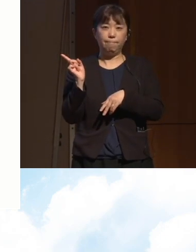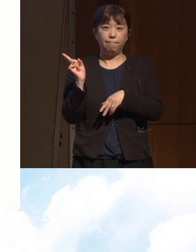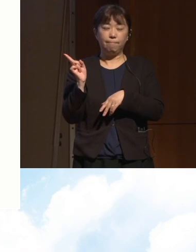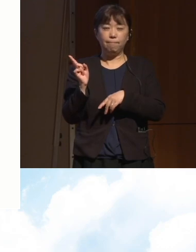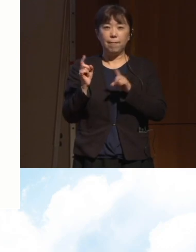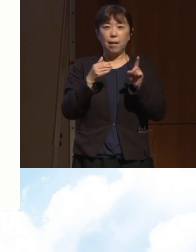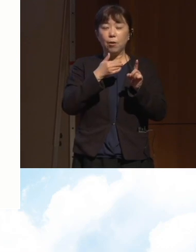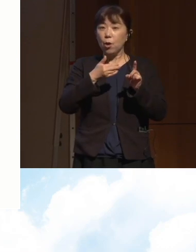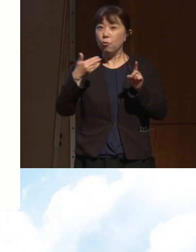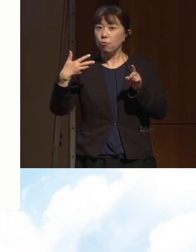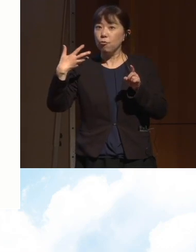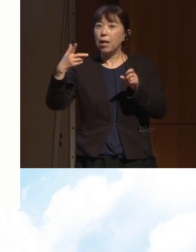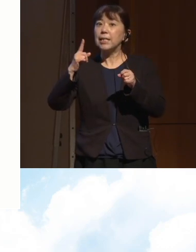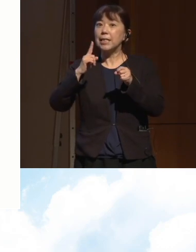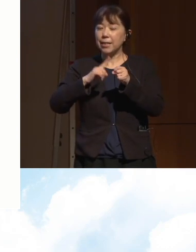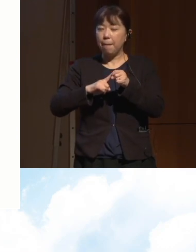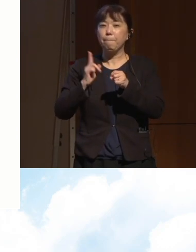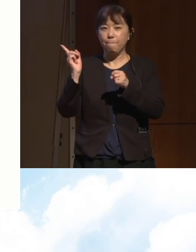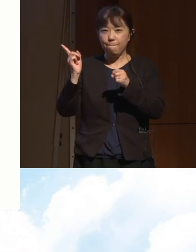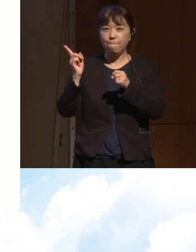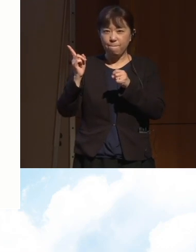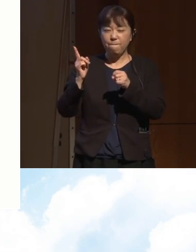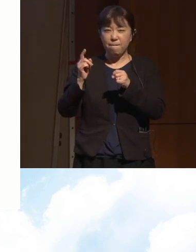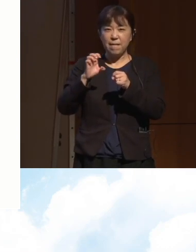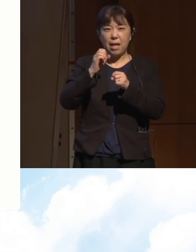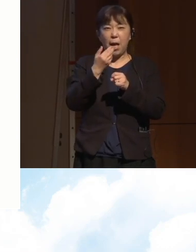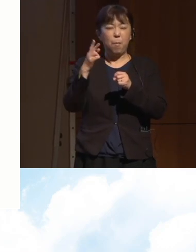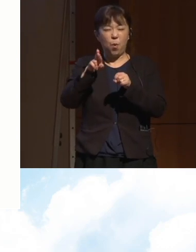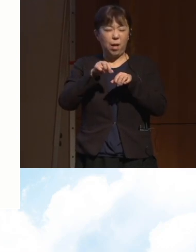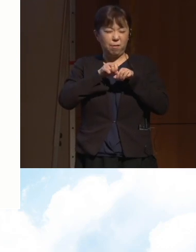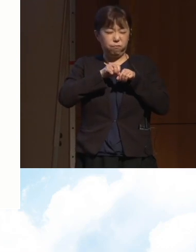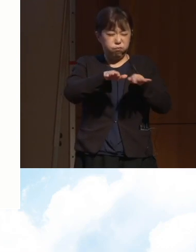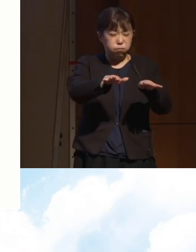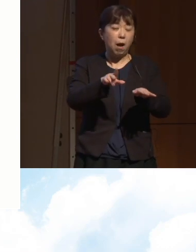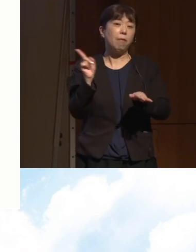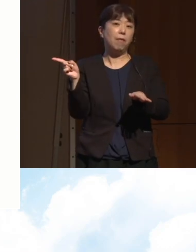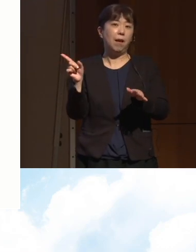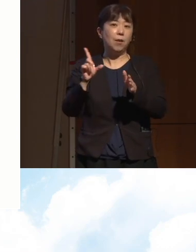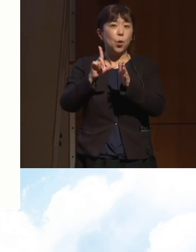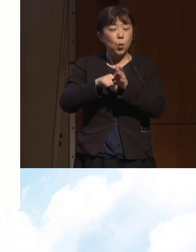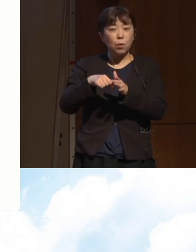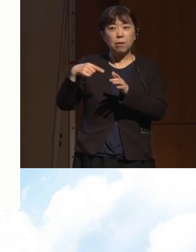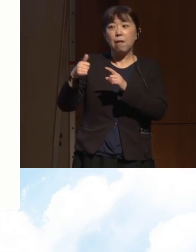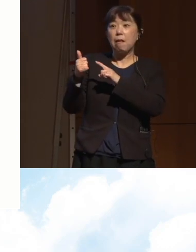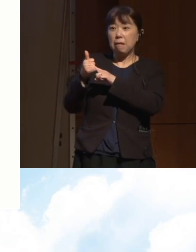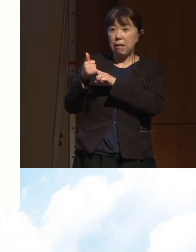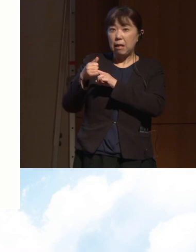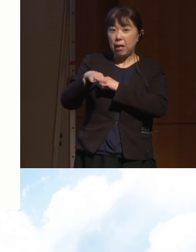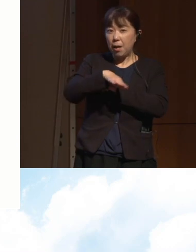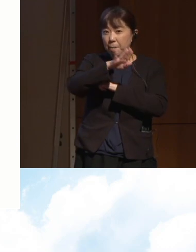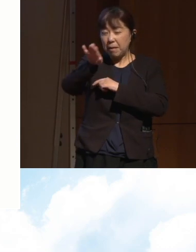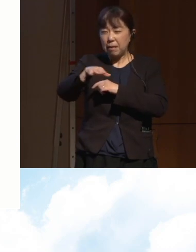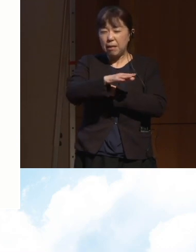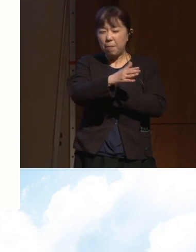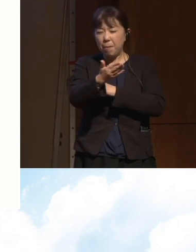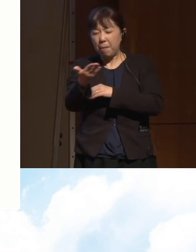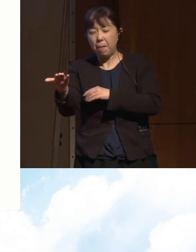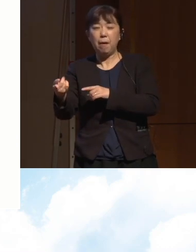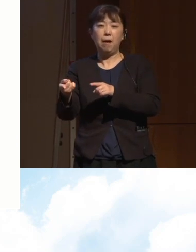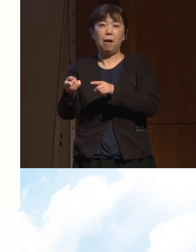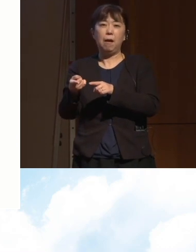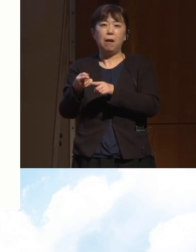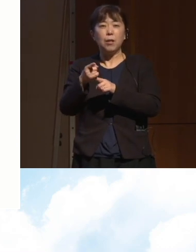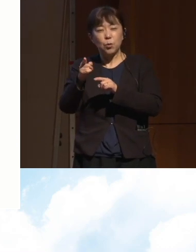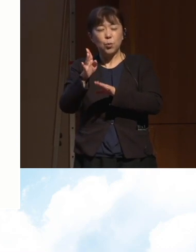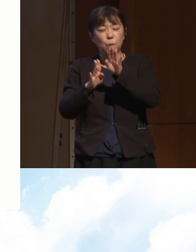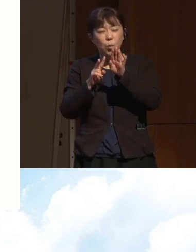Congo. And Professor Mayembe had been watching people die from this infection. It had about a 100% mortality rate,